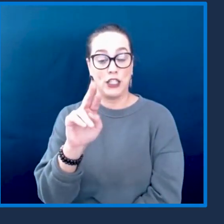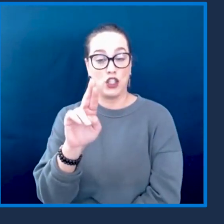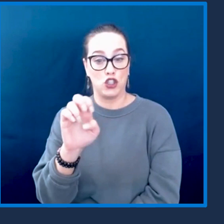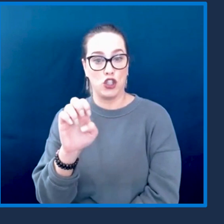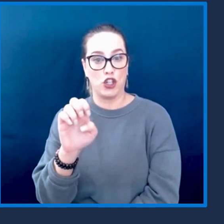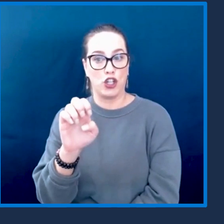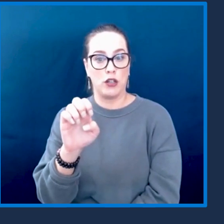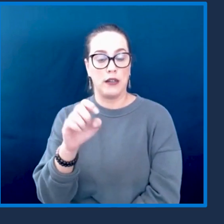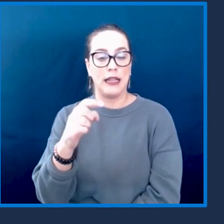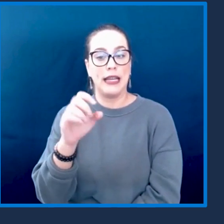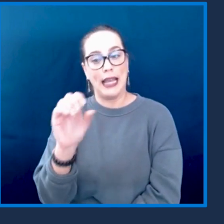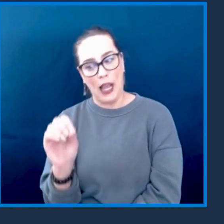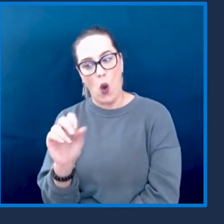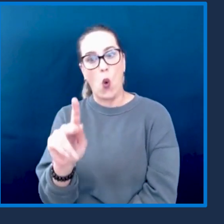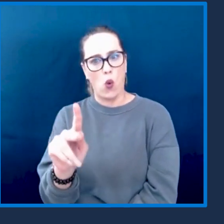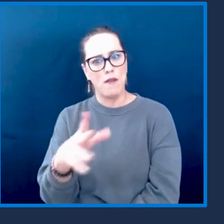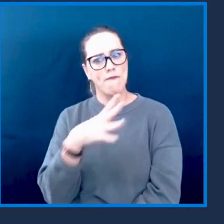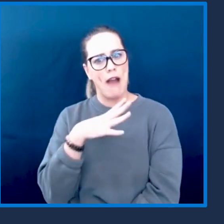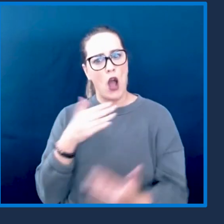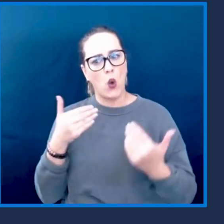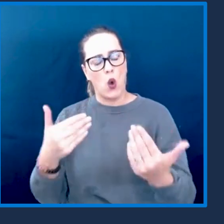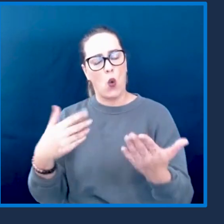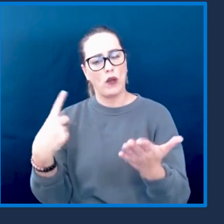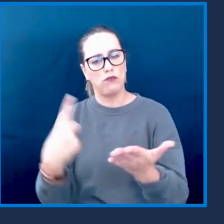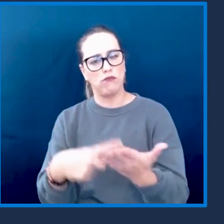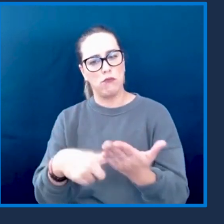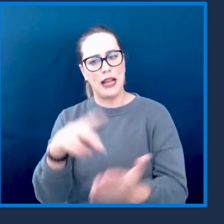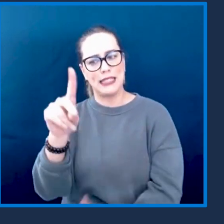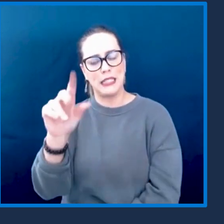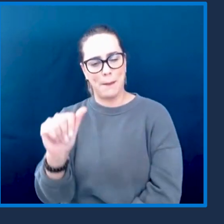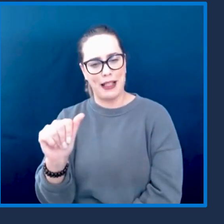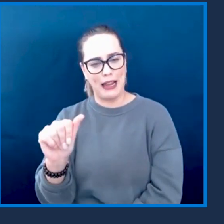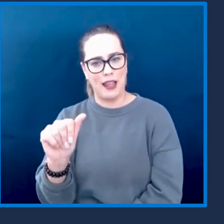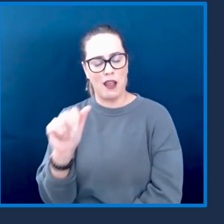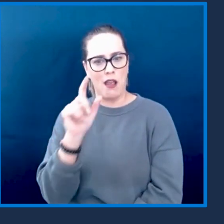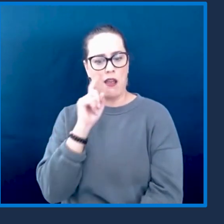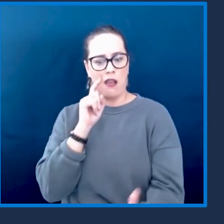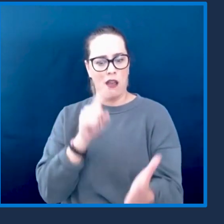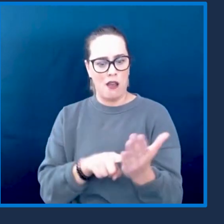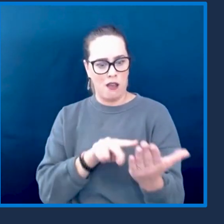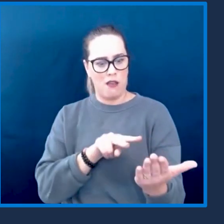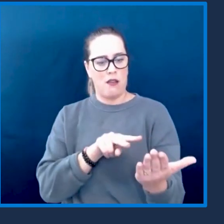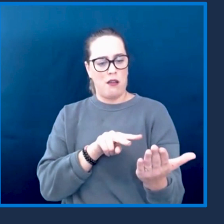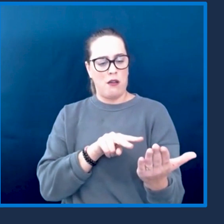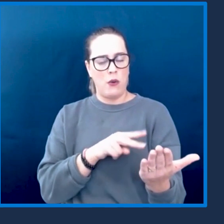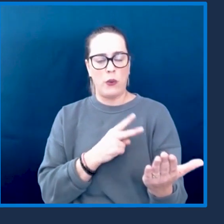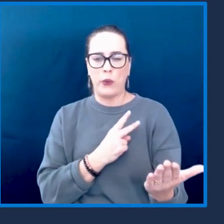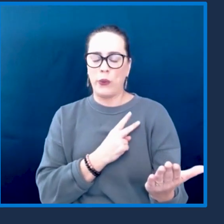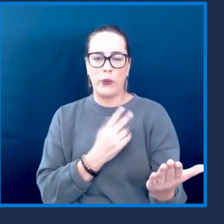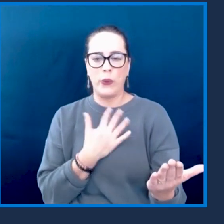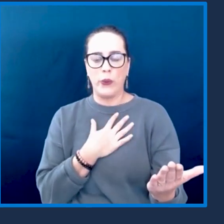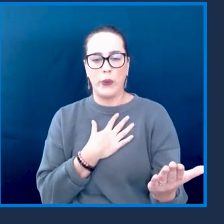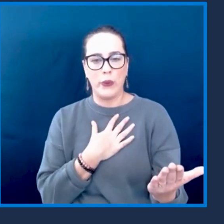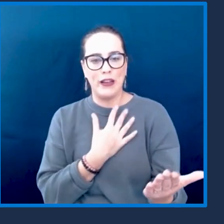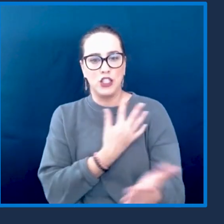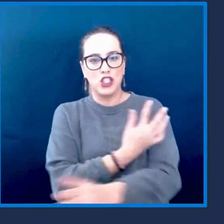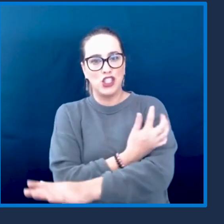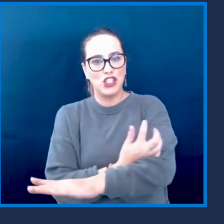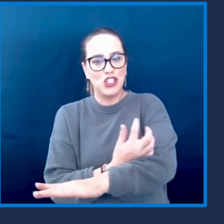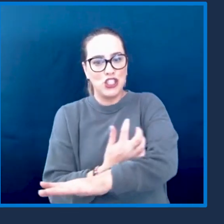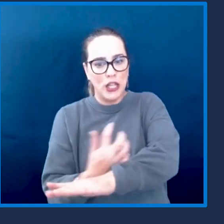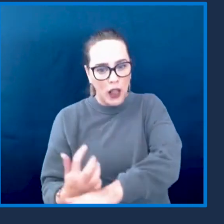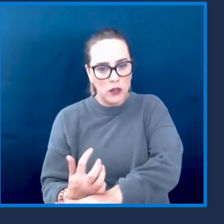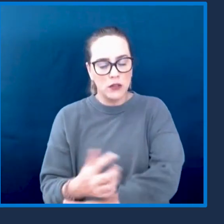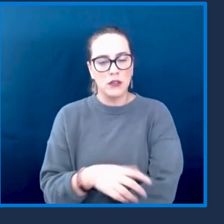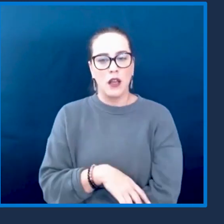about disabilities. And it still gives me chills because it was a moment for me that was, and